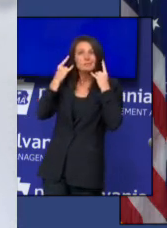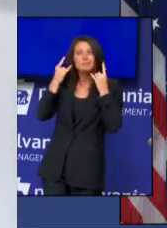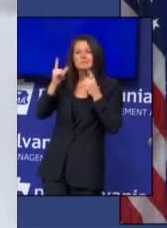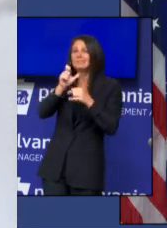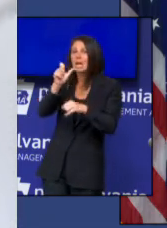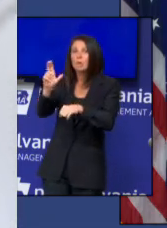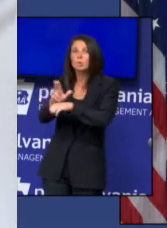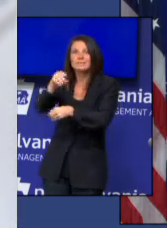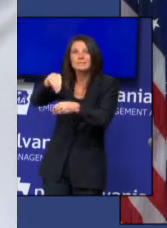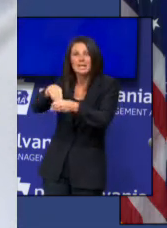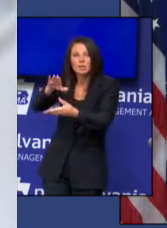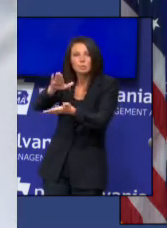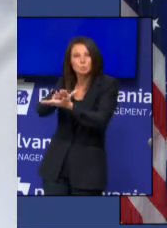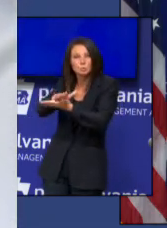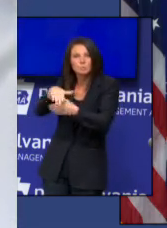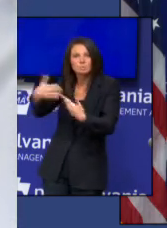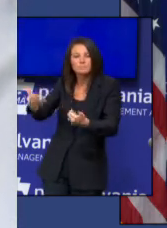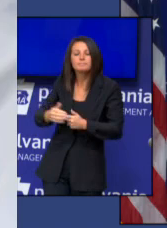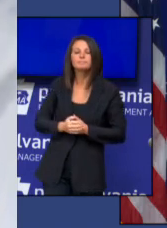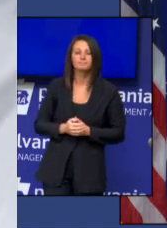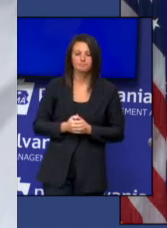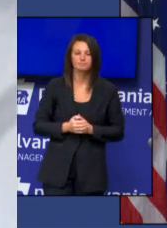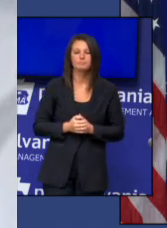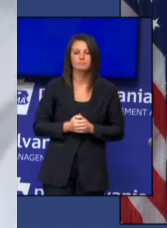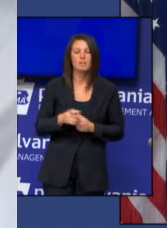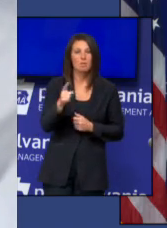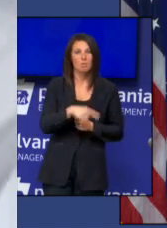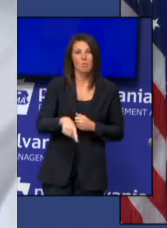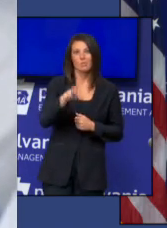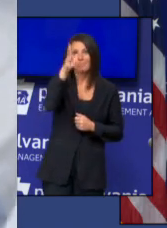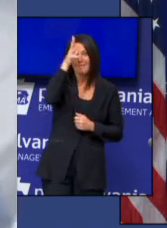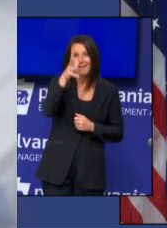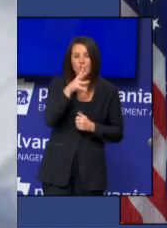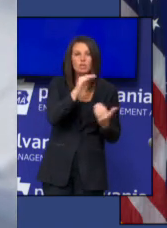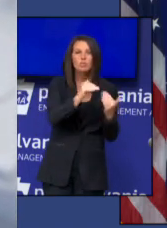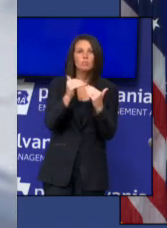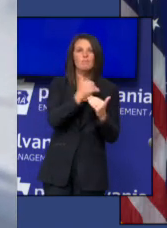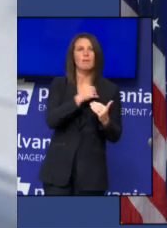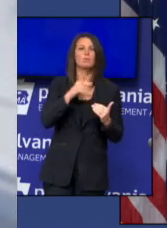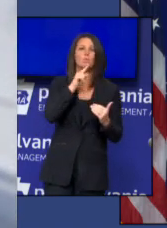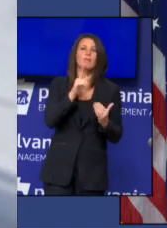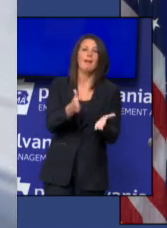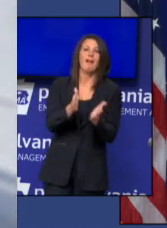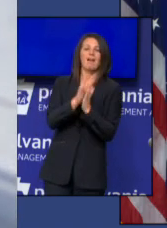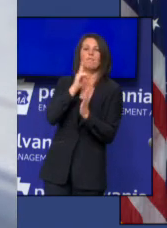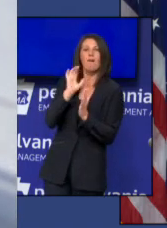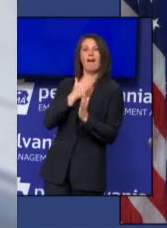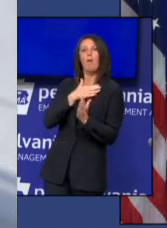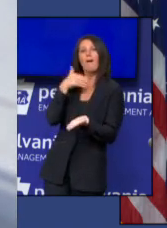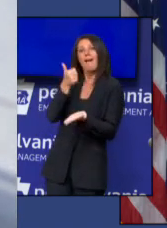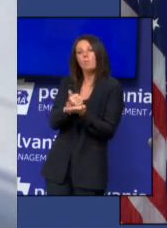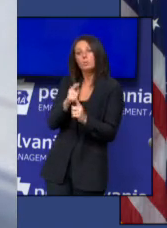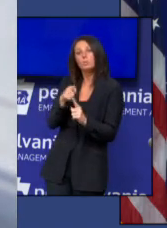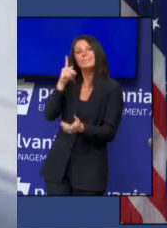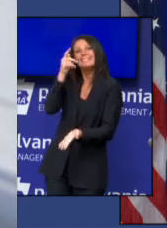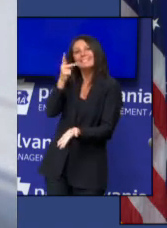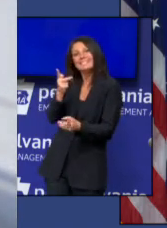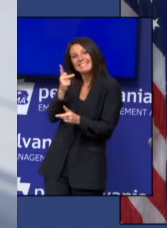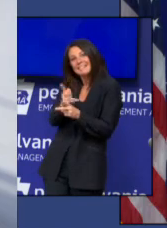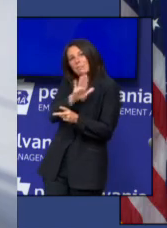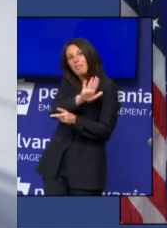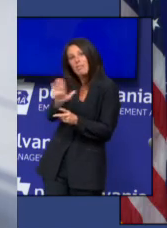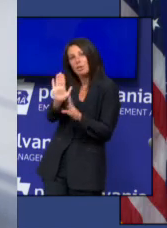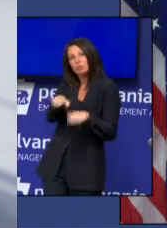the schools they're sending those children to. Those parents and community members are asking for our help to keep their kids safe in